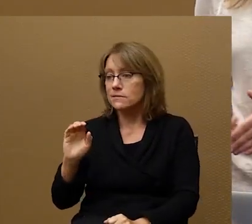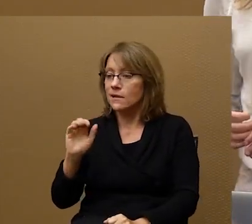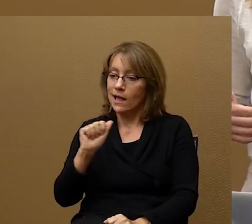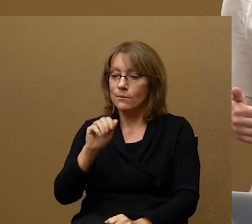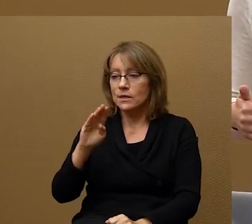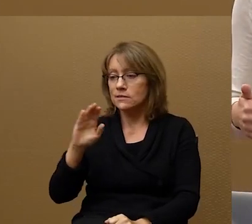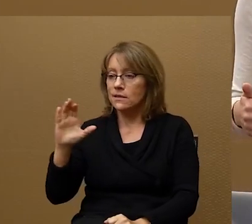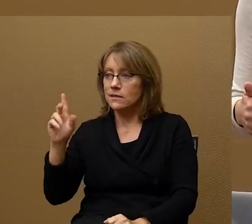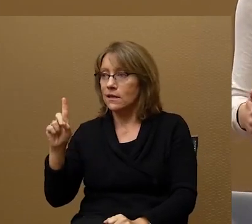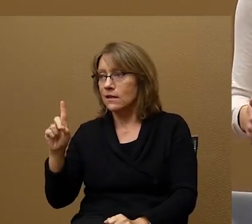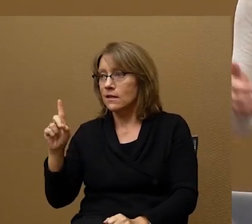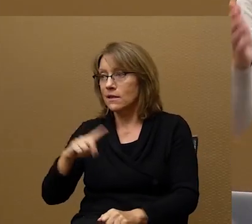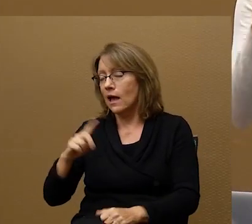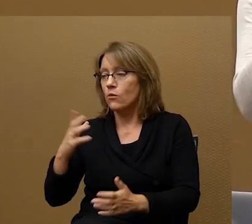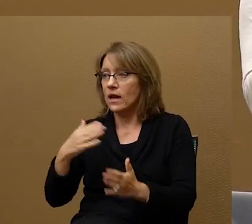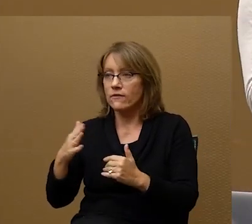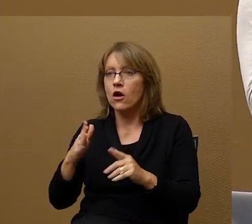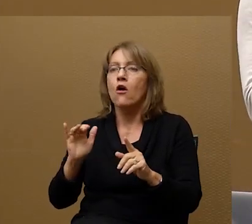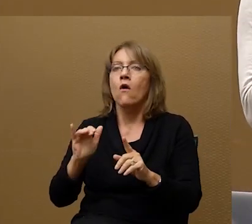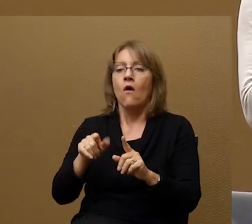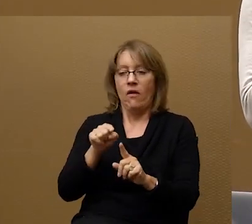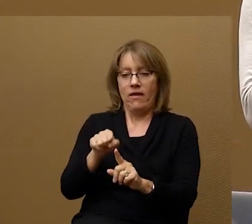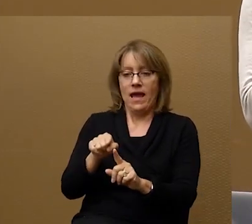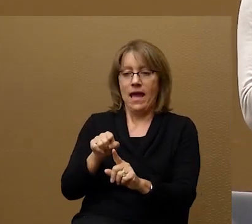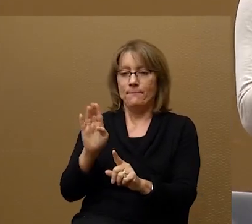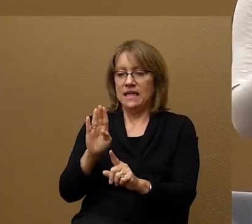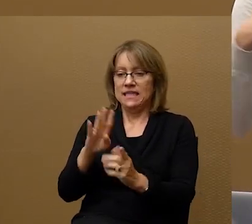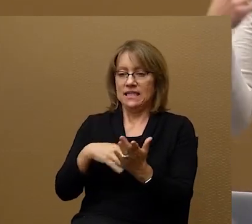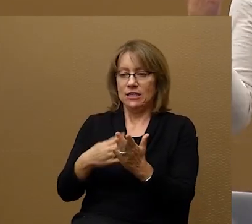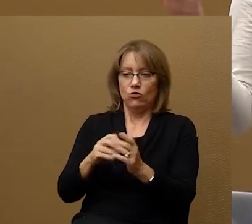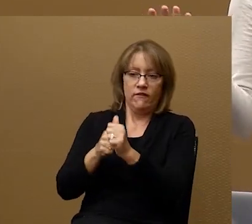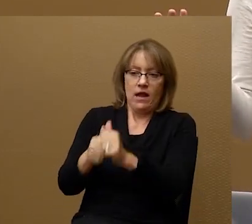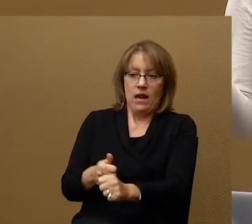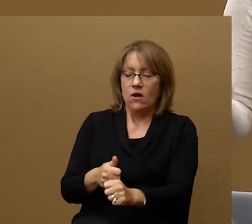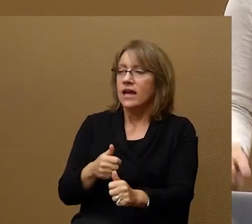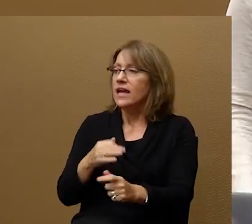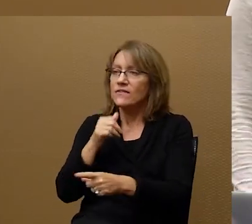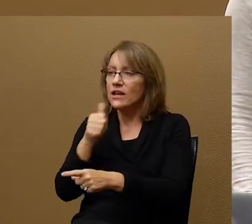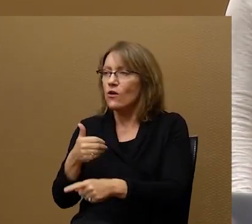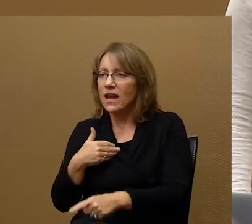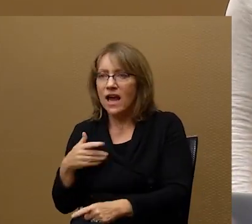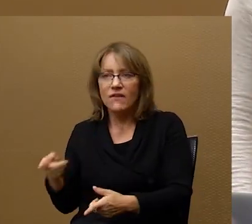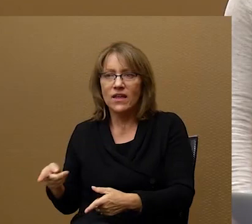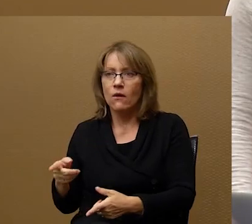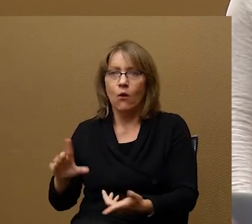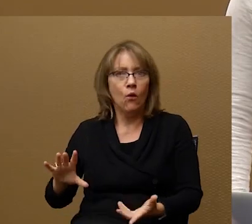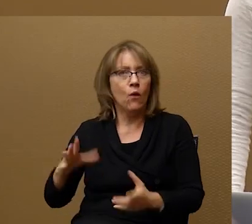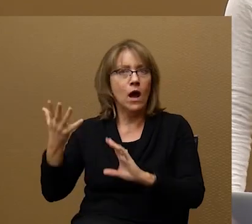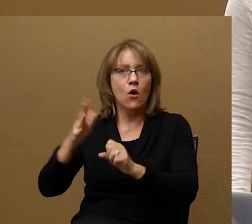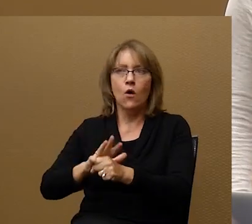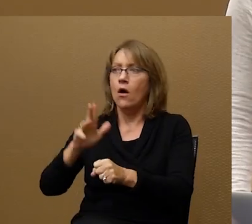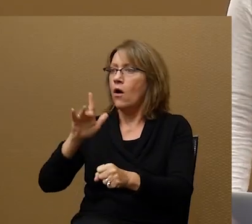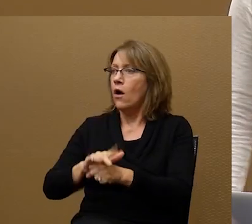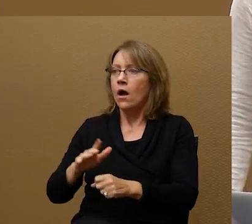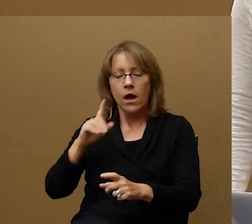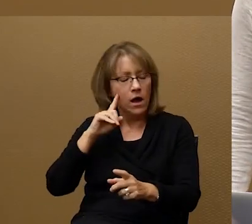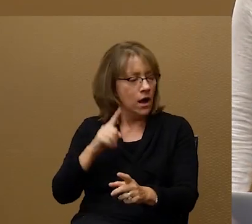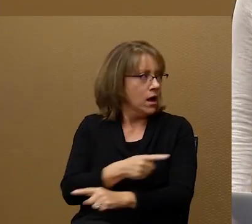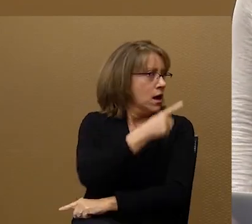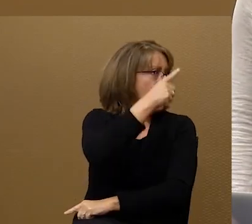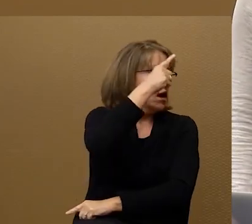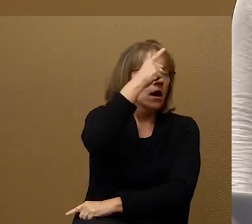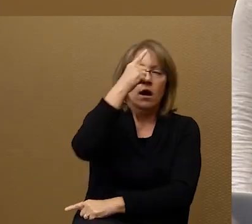I followed this schedule. Whereas if they didn't have that, they would probably be exhibiting a lot of behaviors because they were thrown off, they